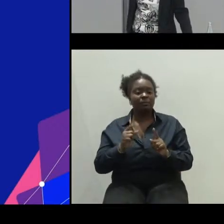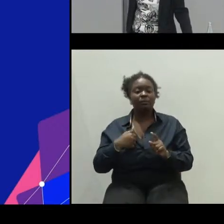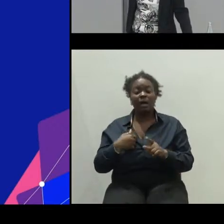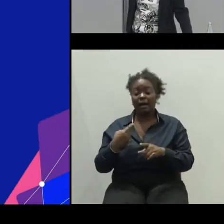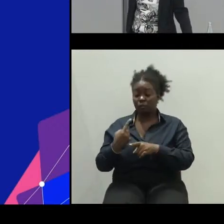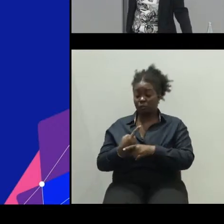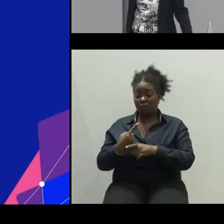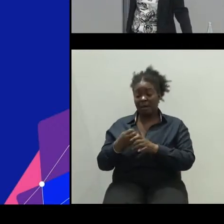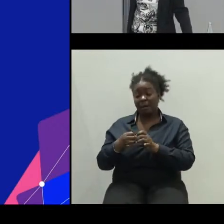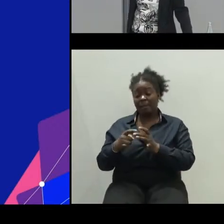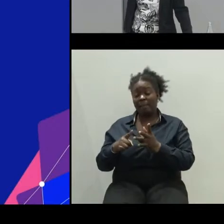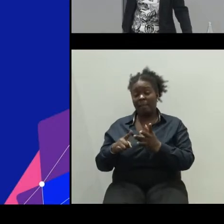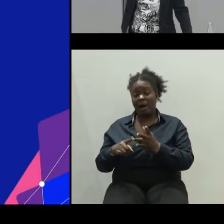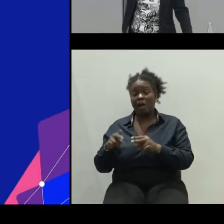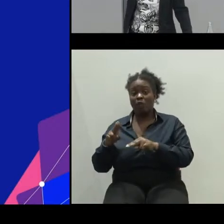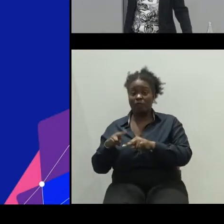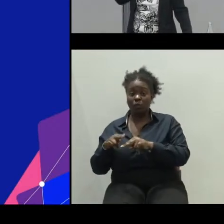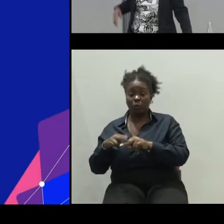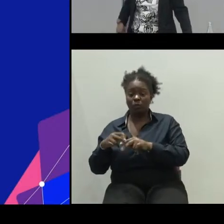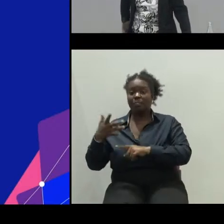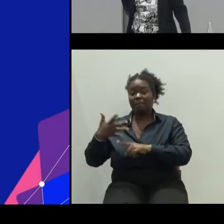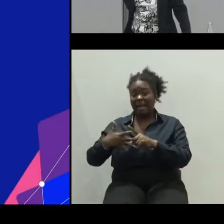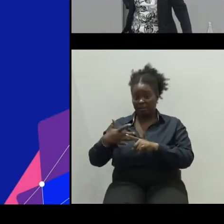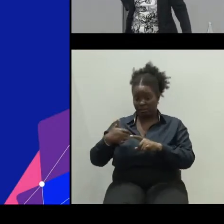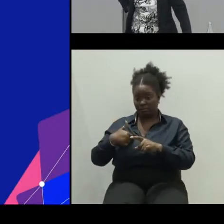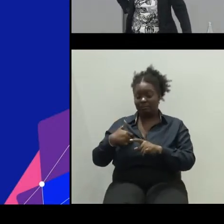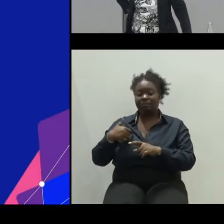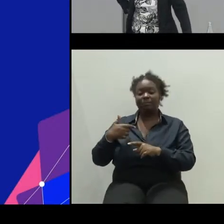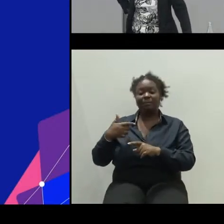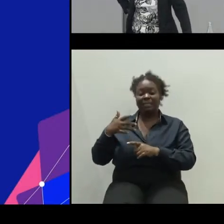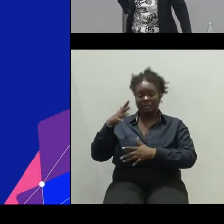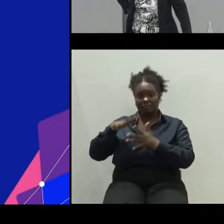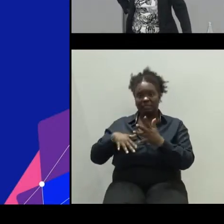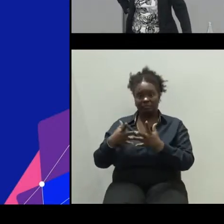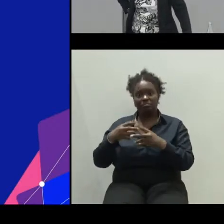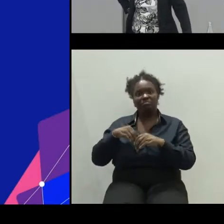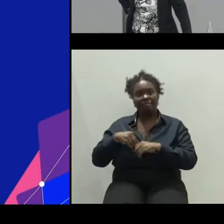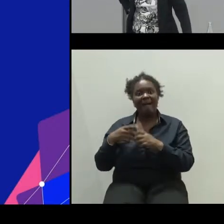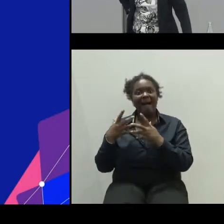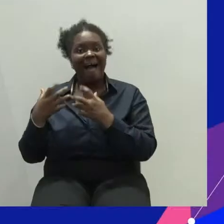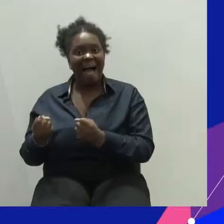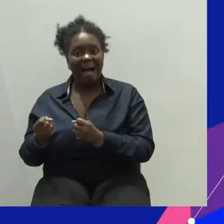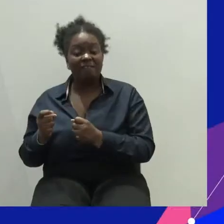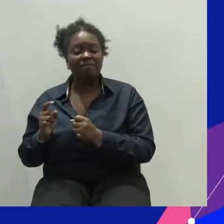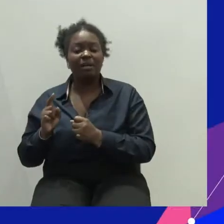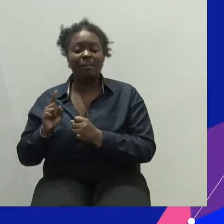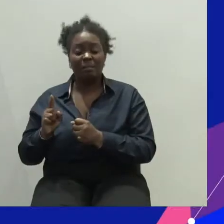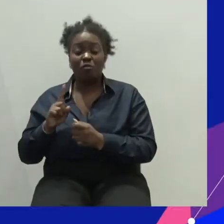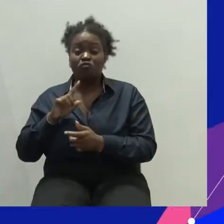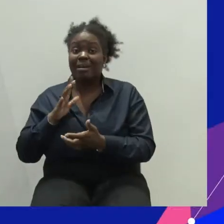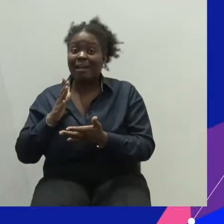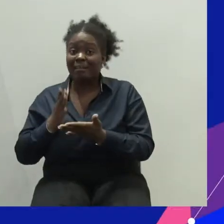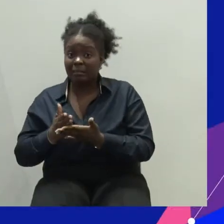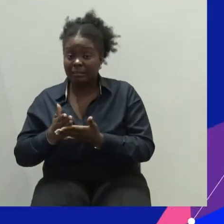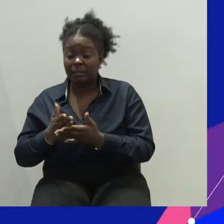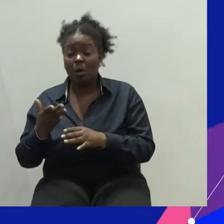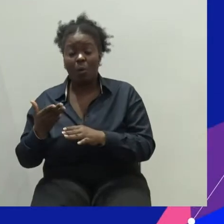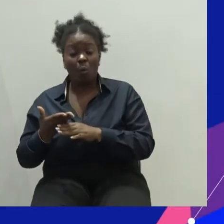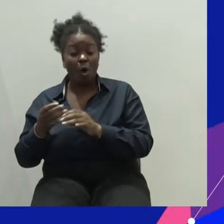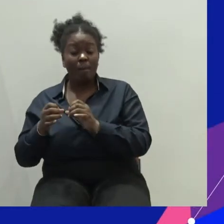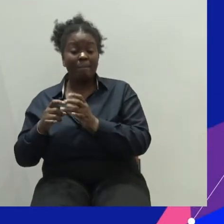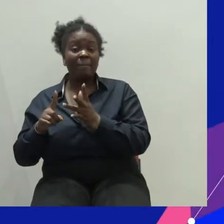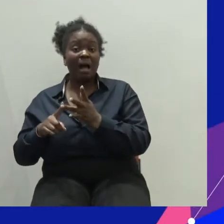part of the background because I have a history of working on biofuels. But the reality is that at the time I was working on